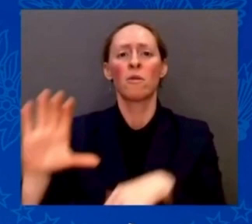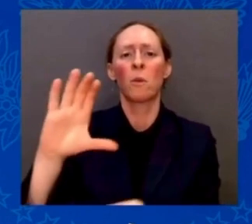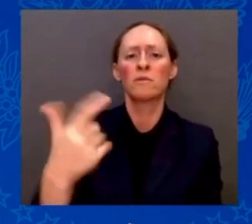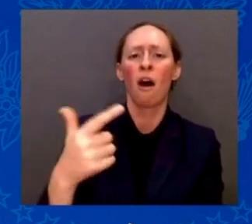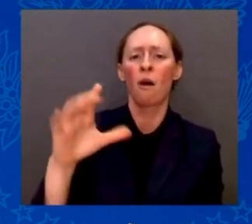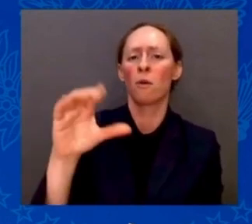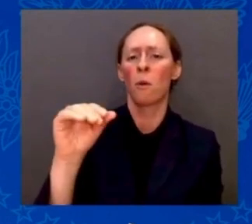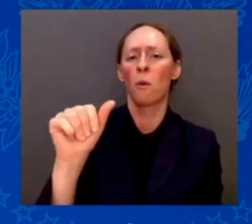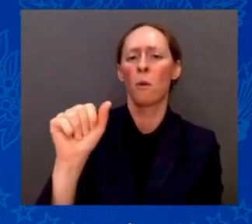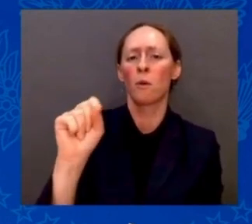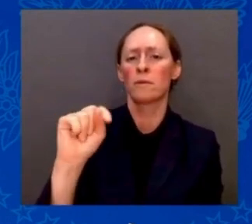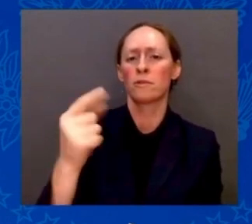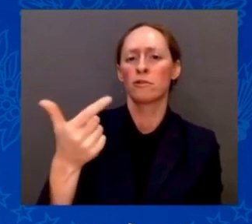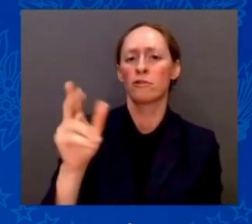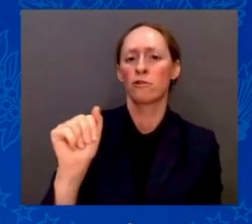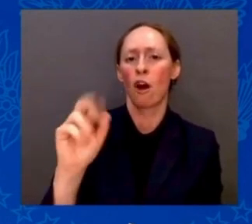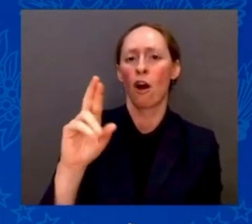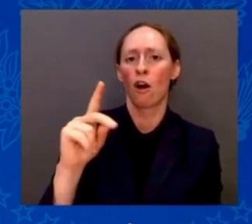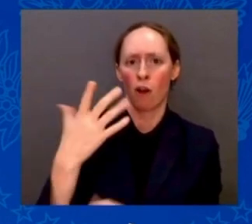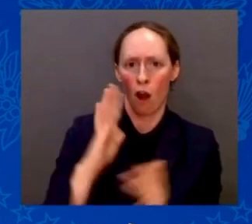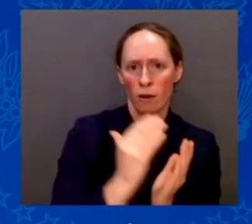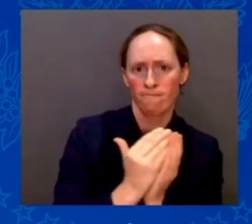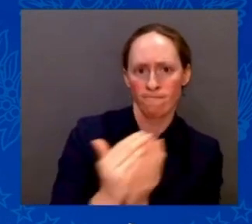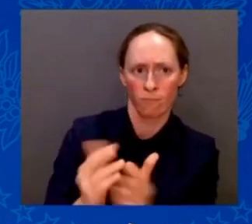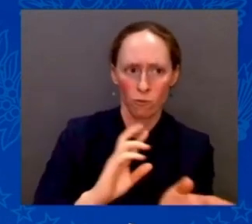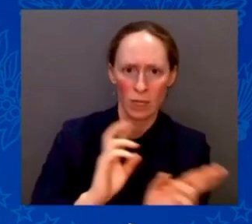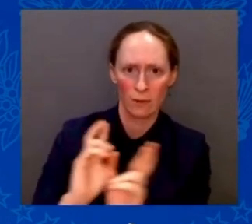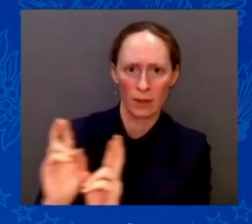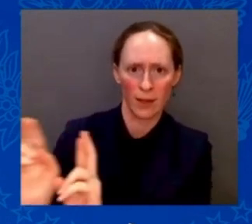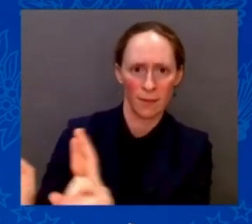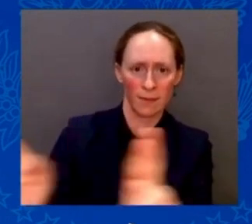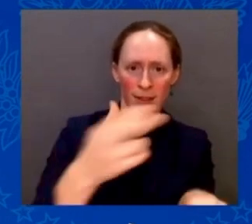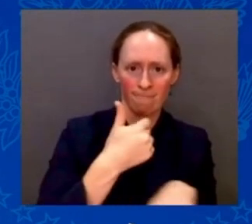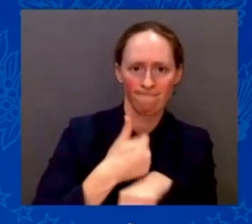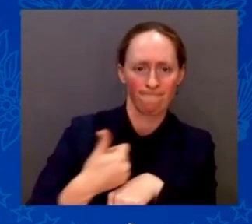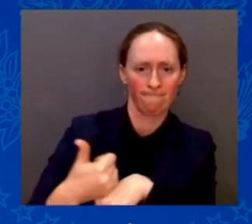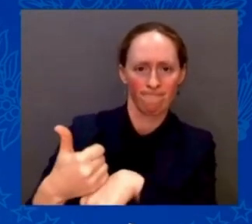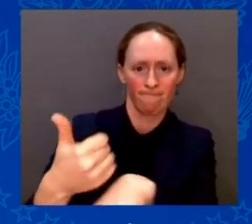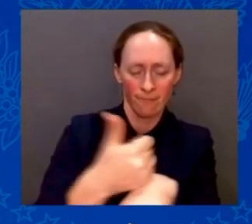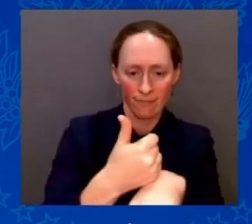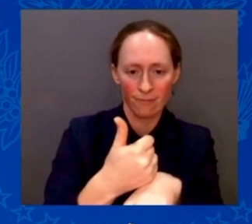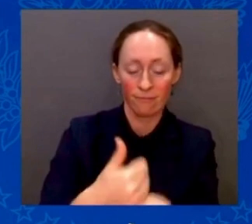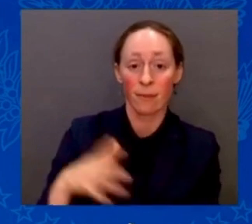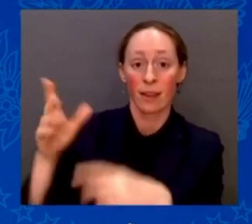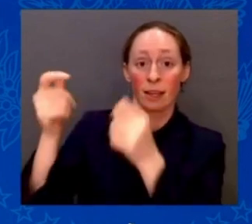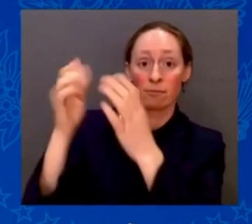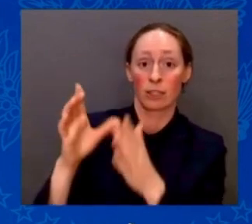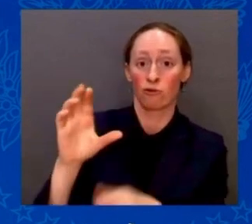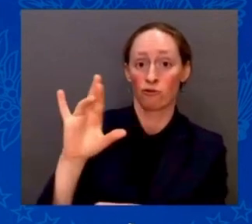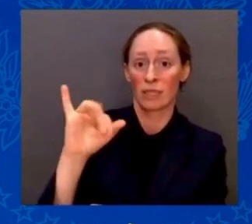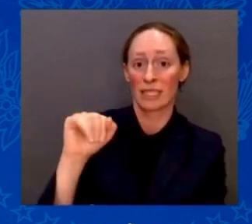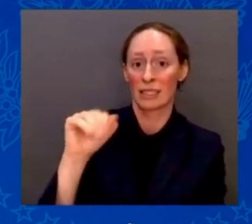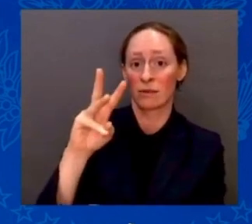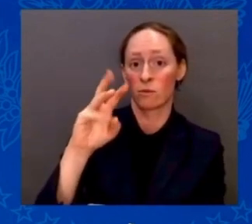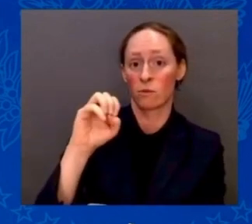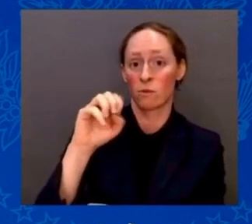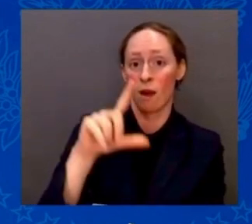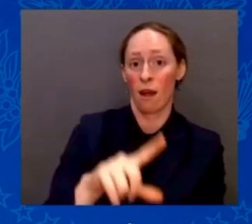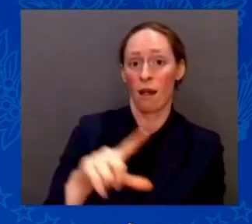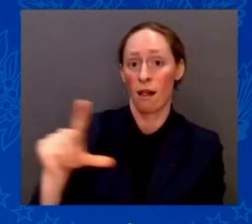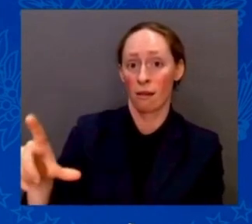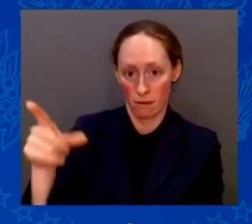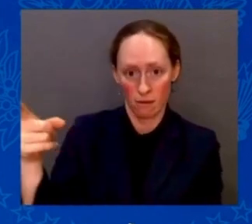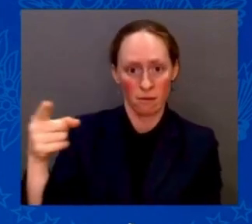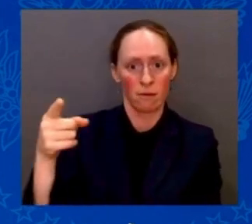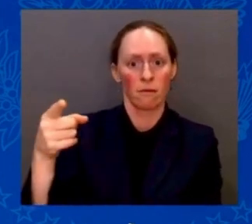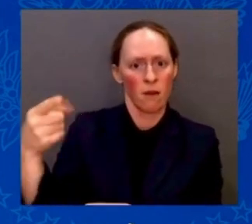governor. She was with me when I was speaking to him as well. And I guess he's maybe tired hearing both of us, but he seemed like